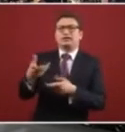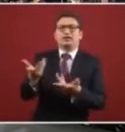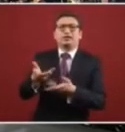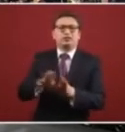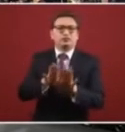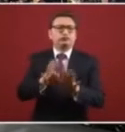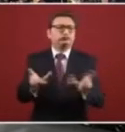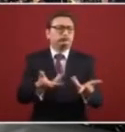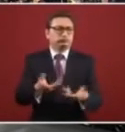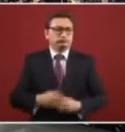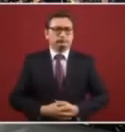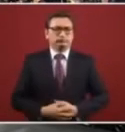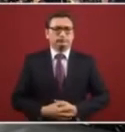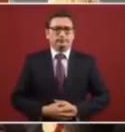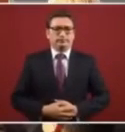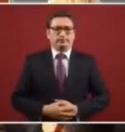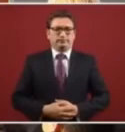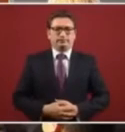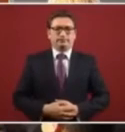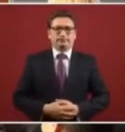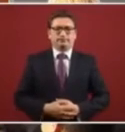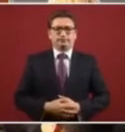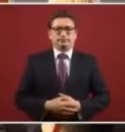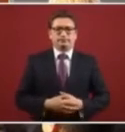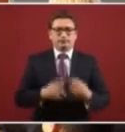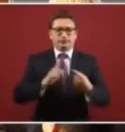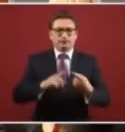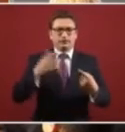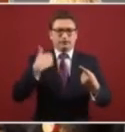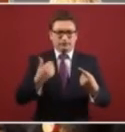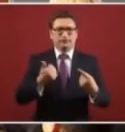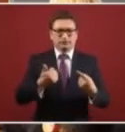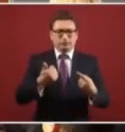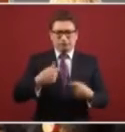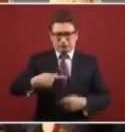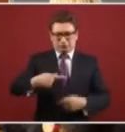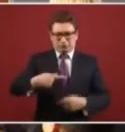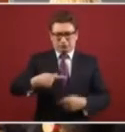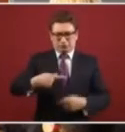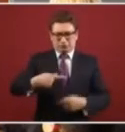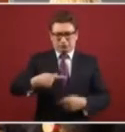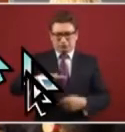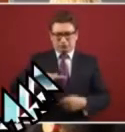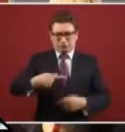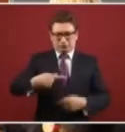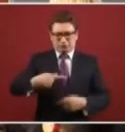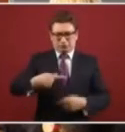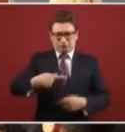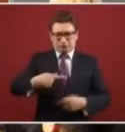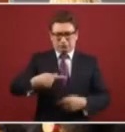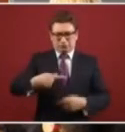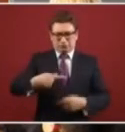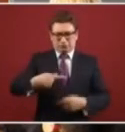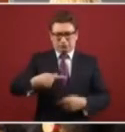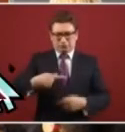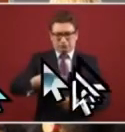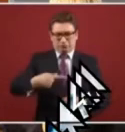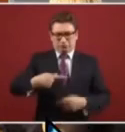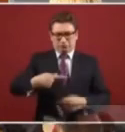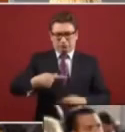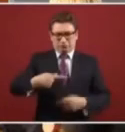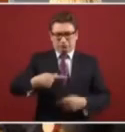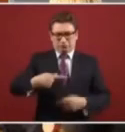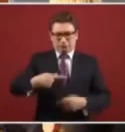tratar? Bueno, entendí la primera pregunta. Nosotros. So here the president says he